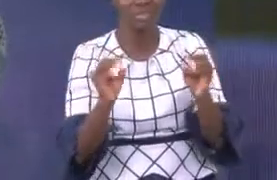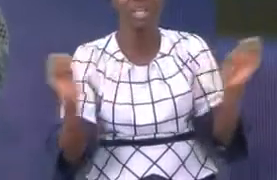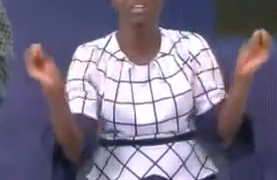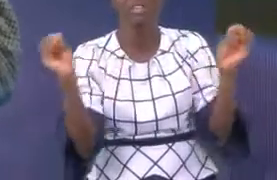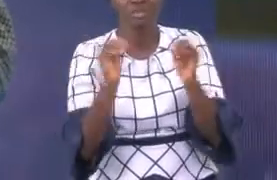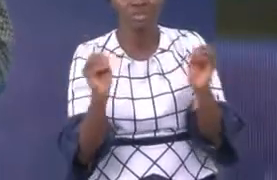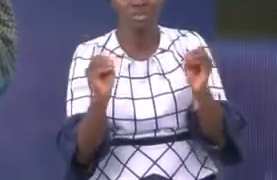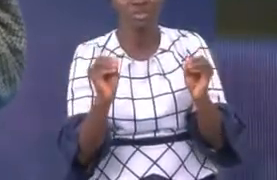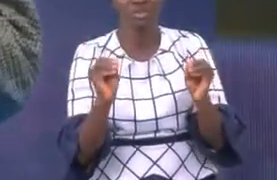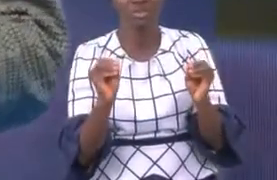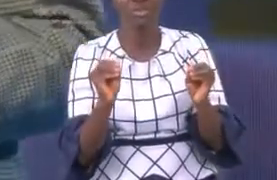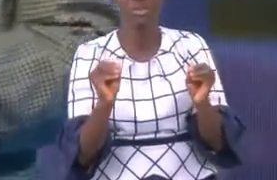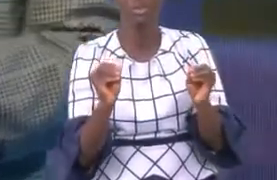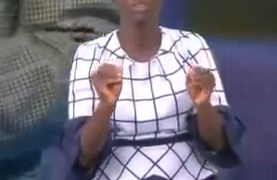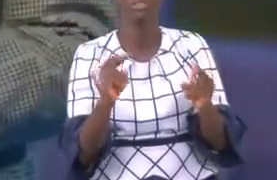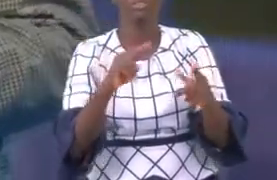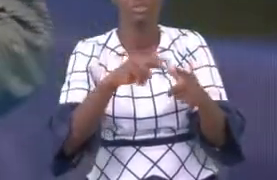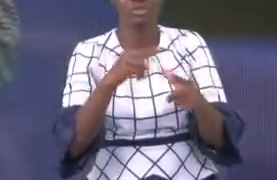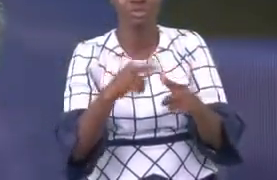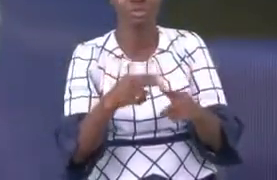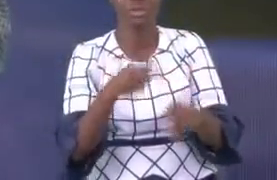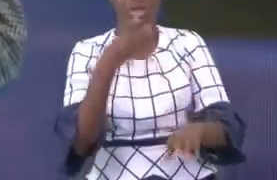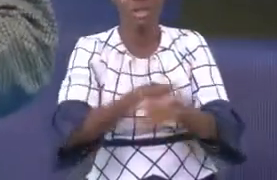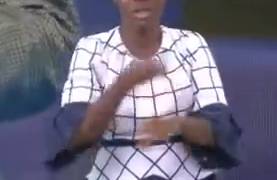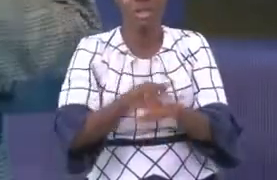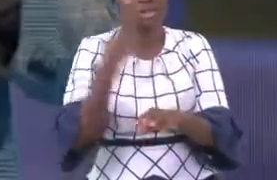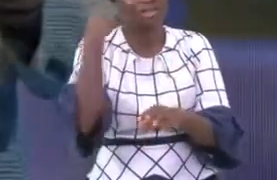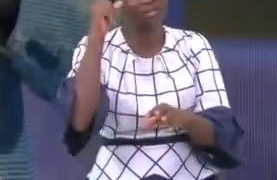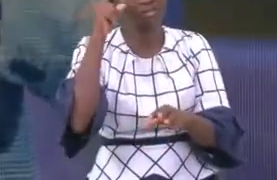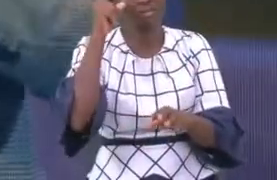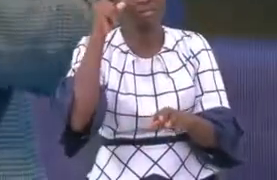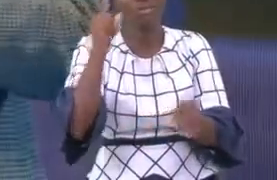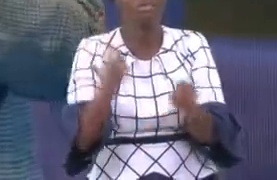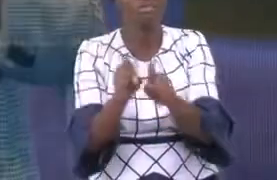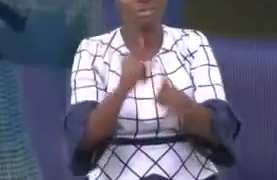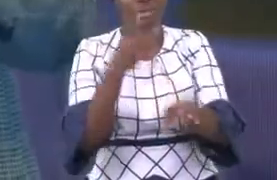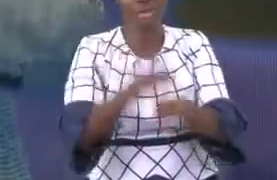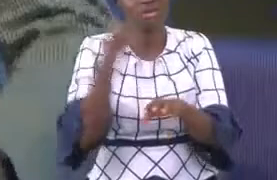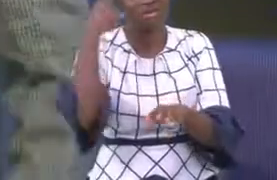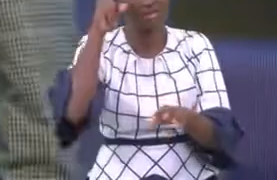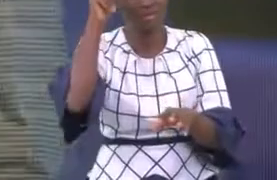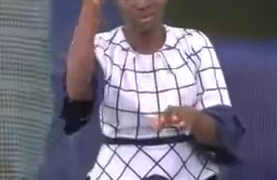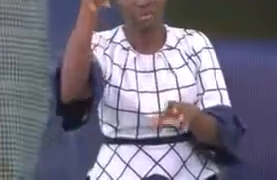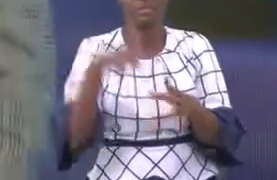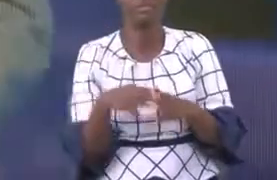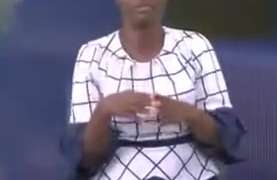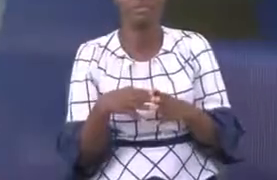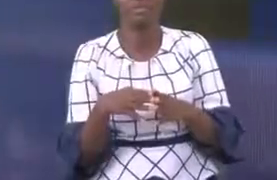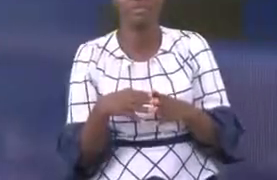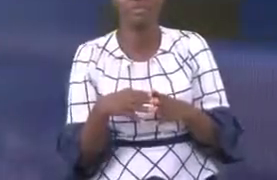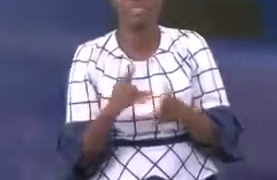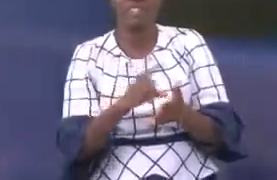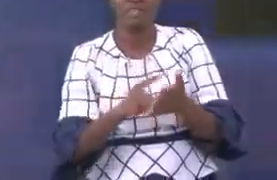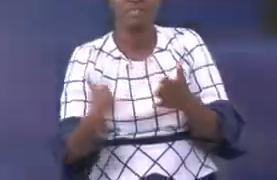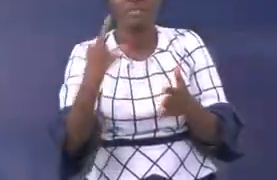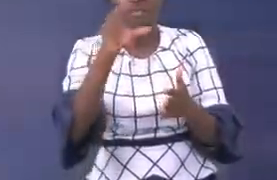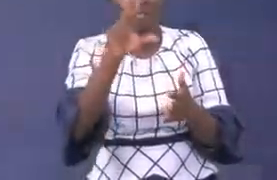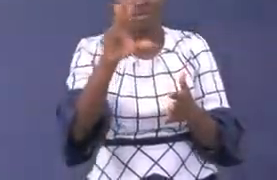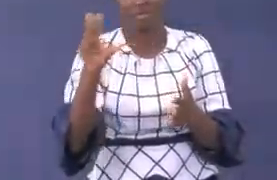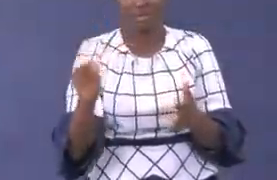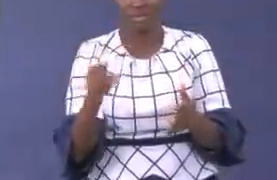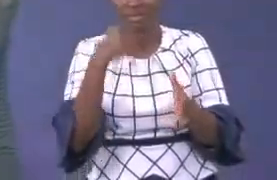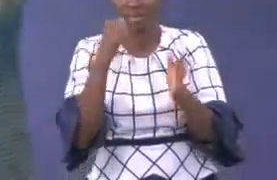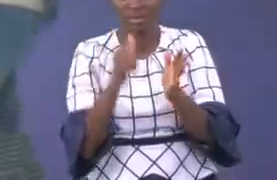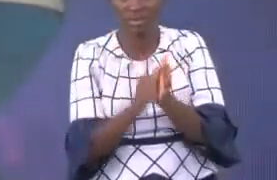at verse 38 there. In verse 38, he said, and they shall be my people, and I will